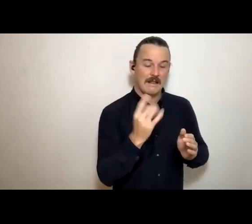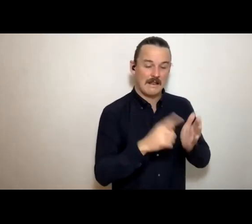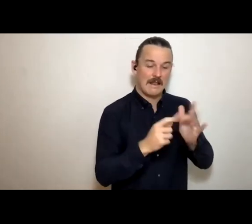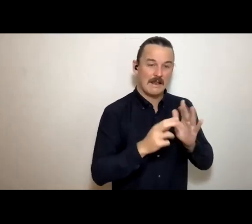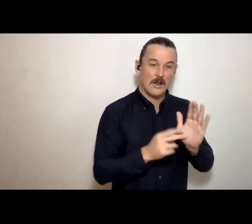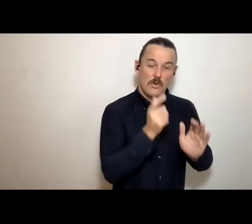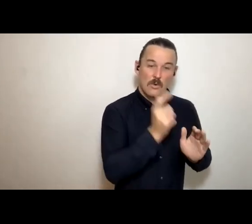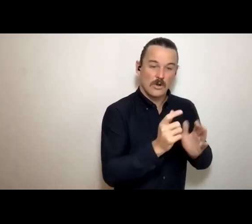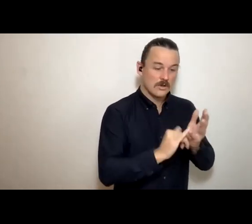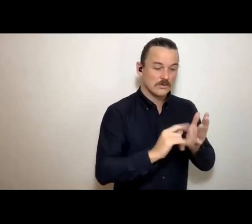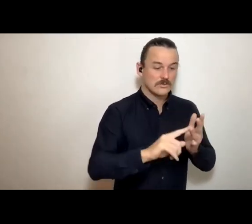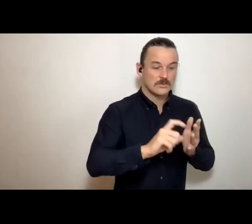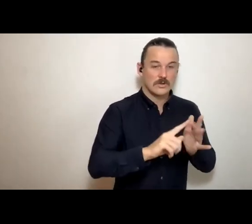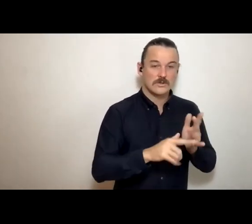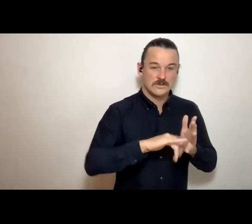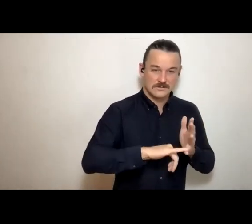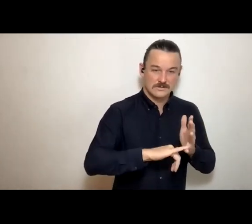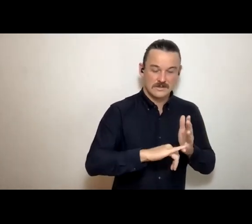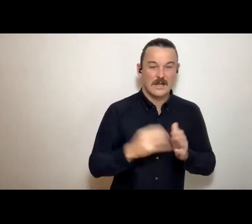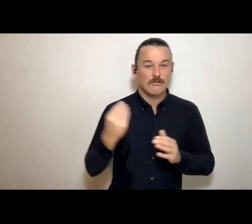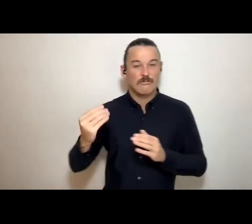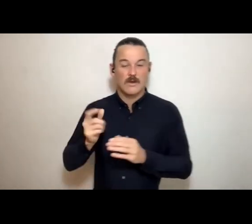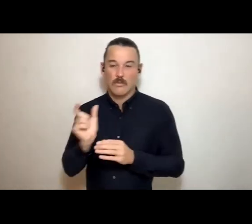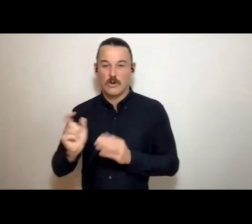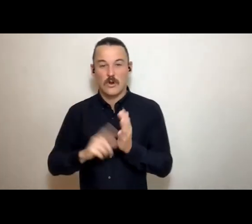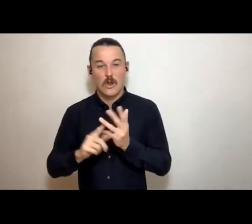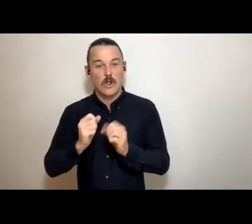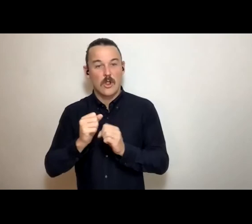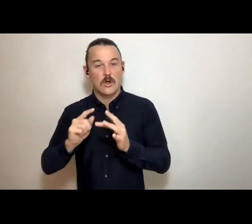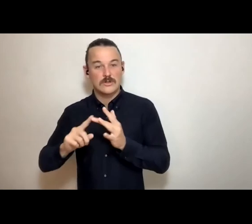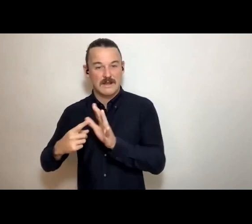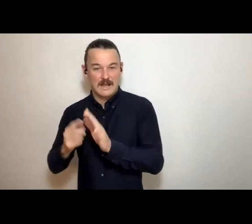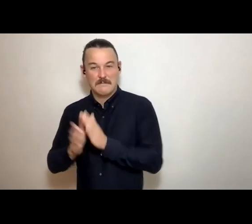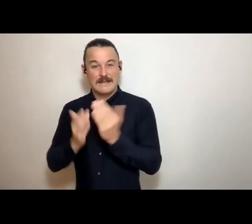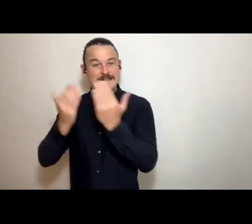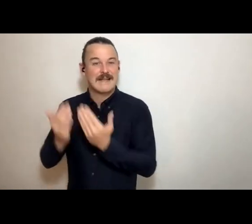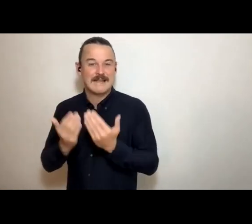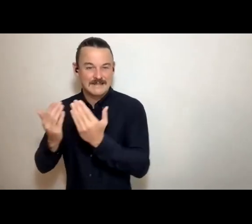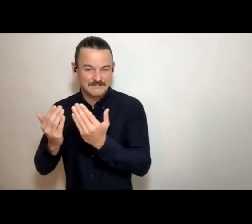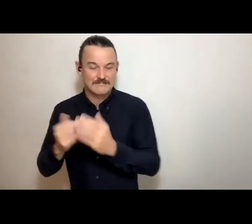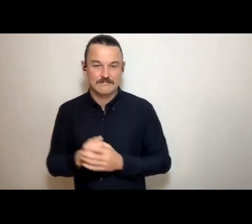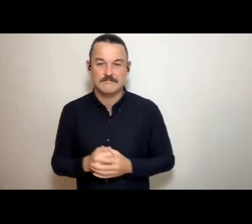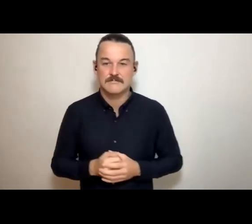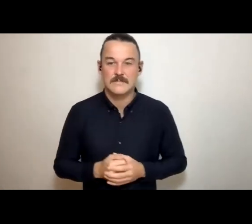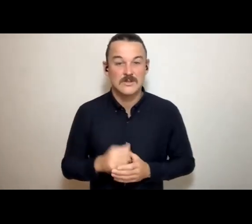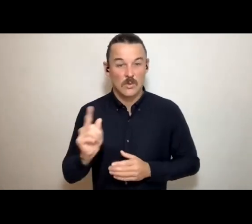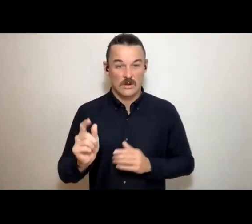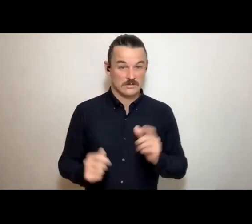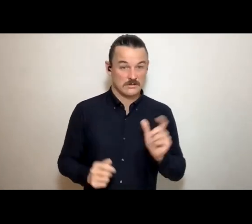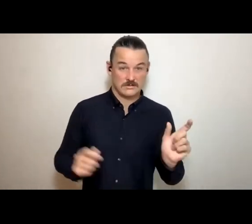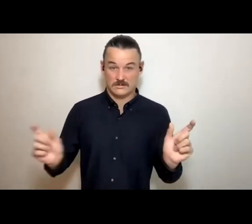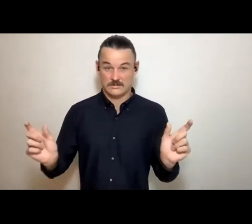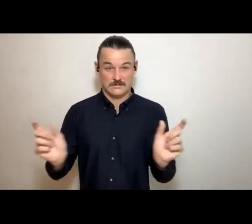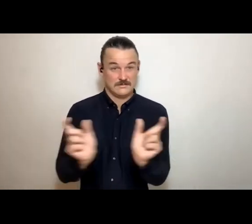and the Greek suffix logia, which means the study of. According to these root terms, sociology means